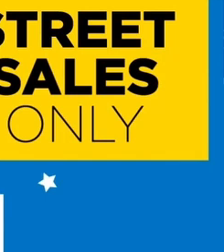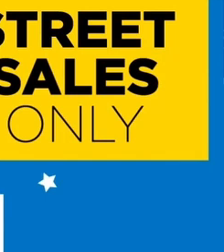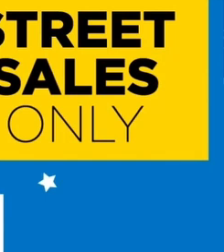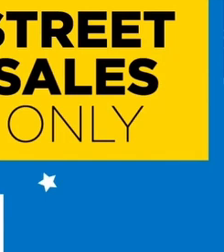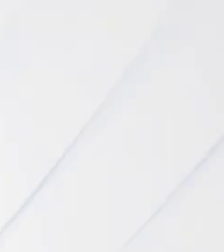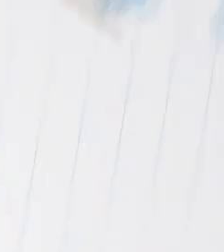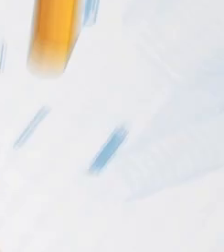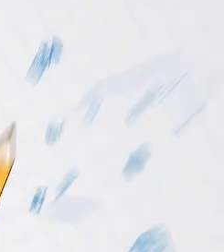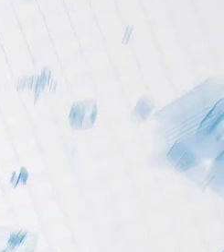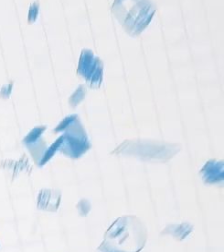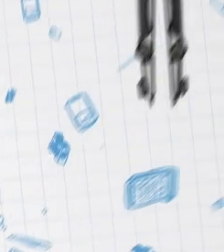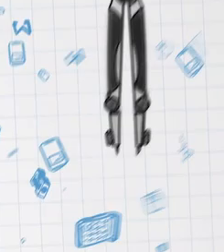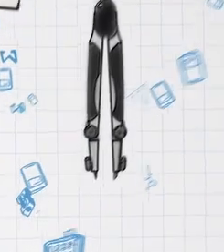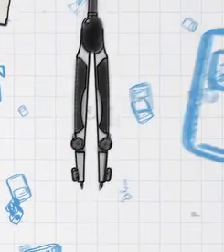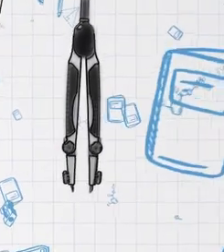and Zoshi.